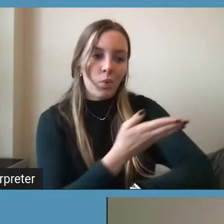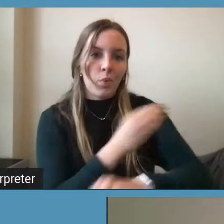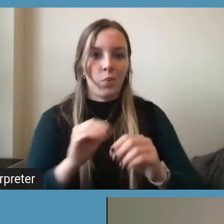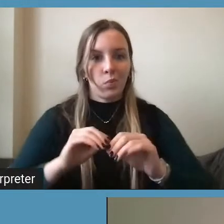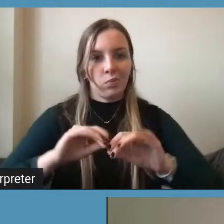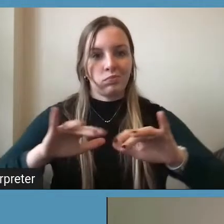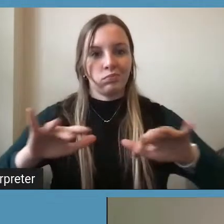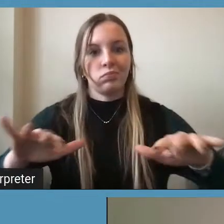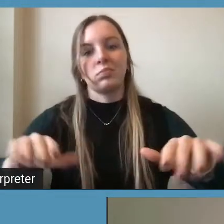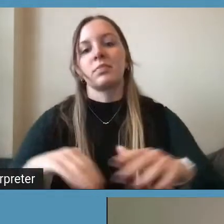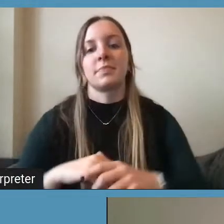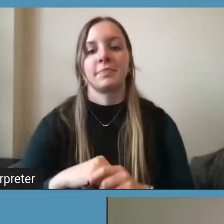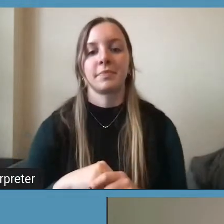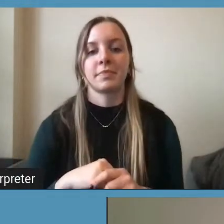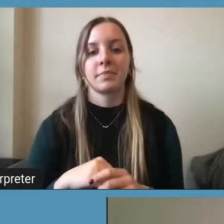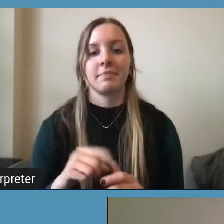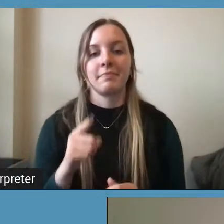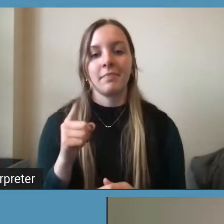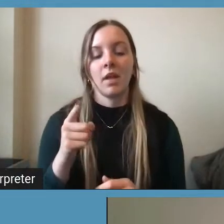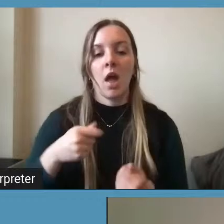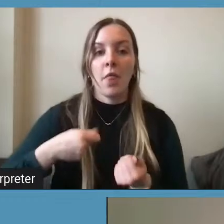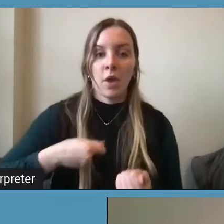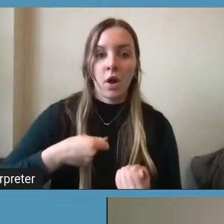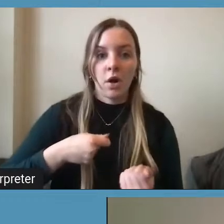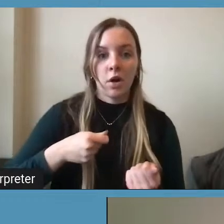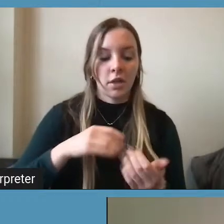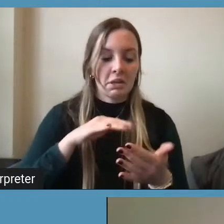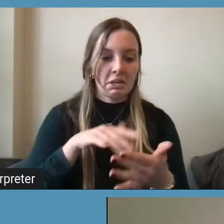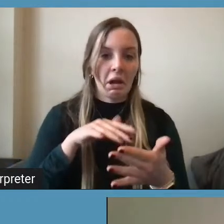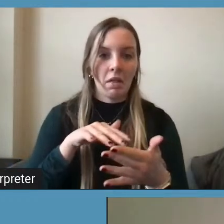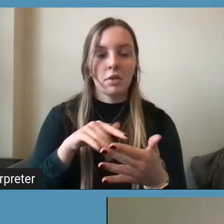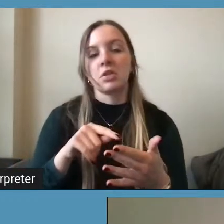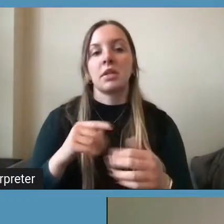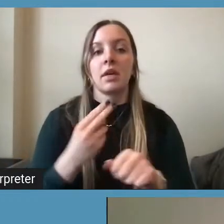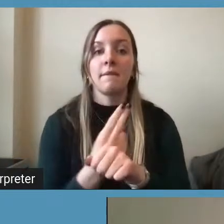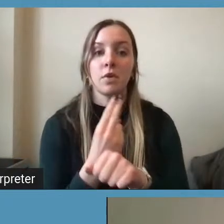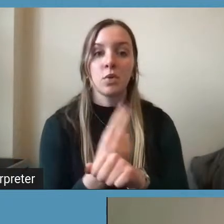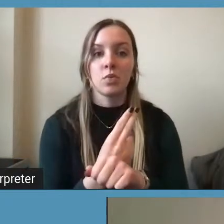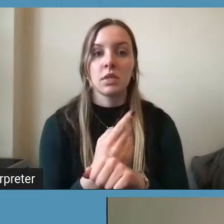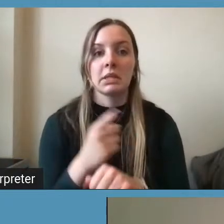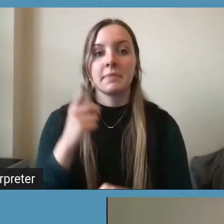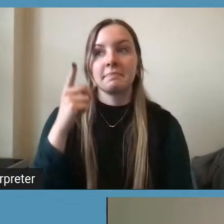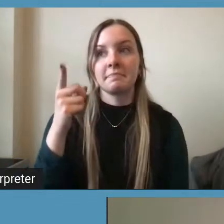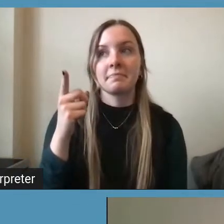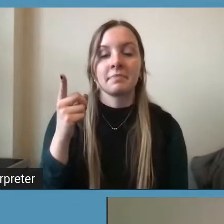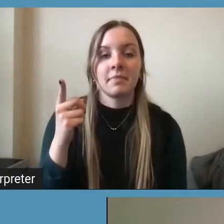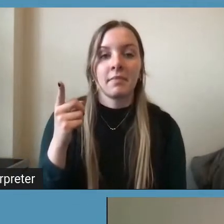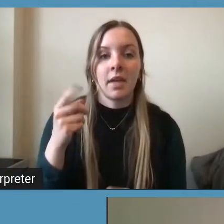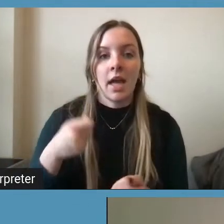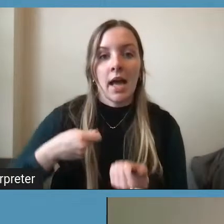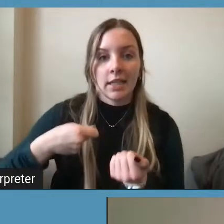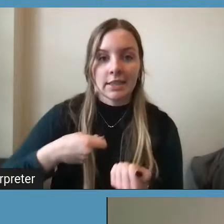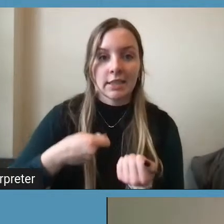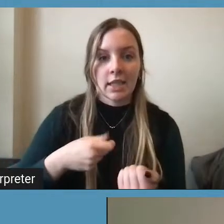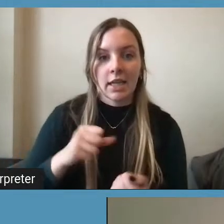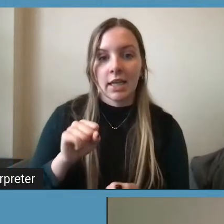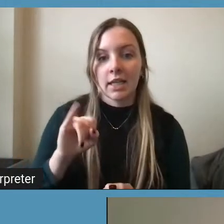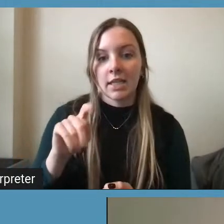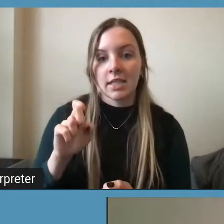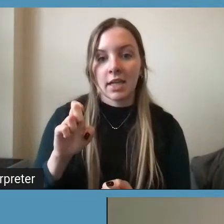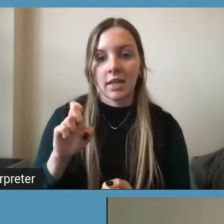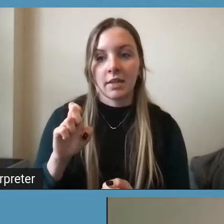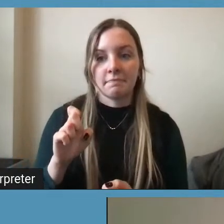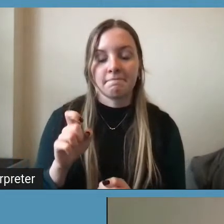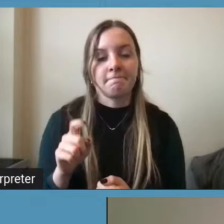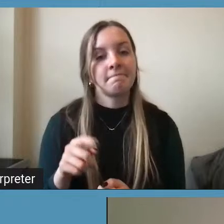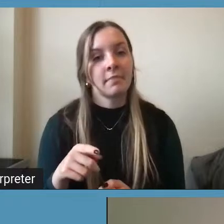to documentation that they did on site of a dig last summer. There's a group at Indianapolis that's used